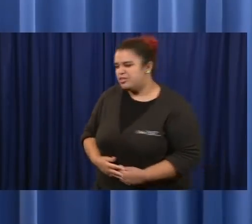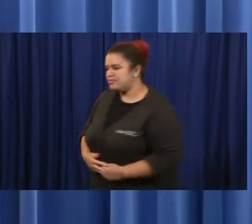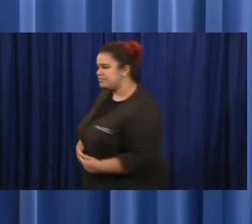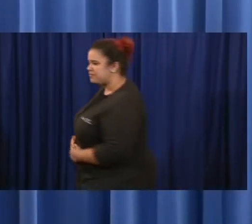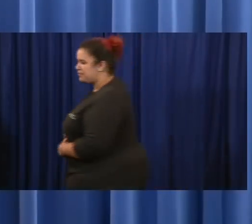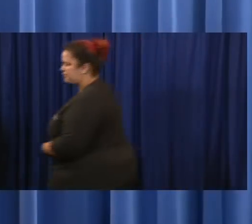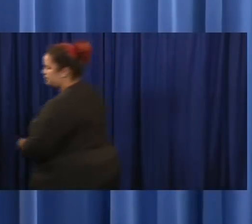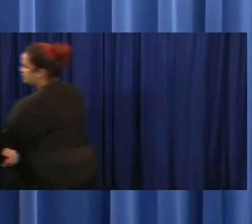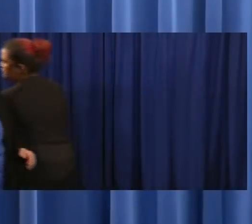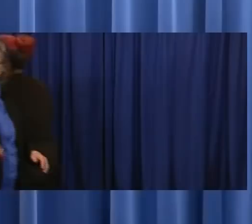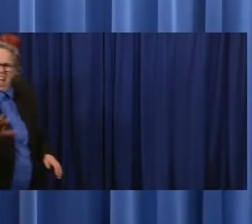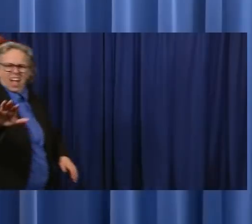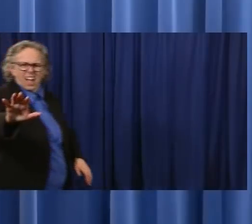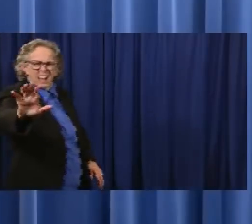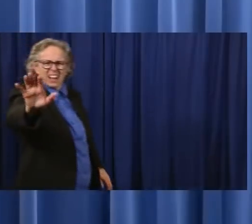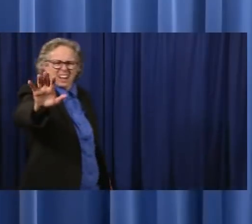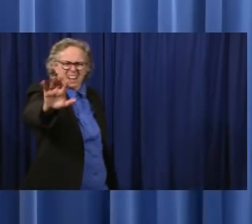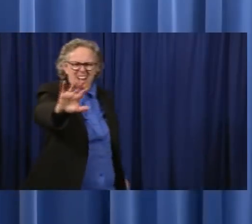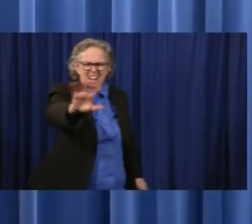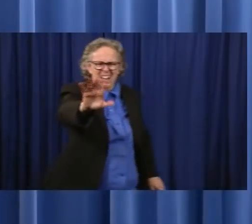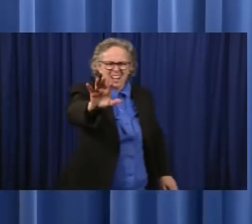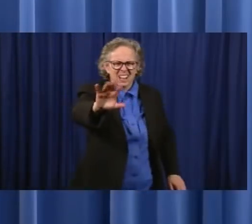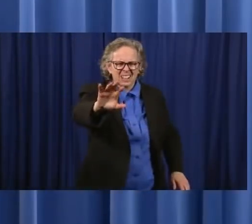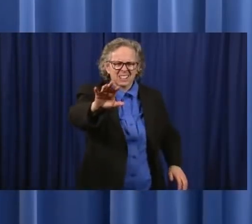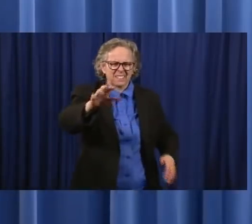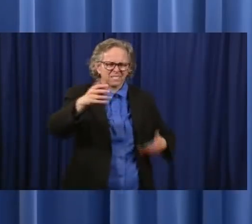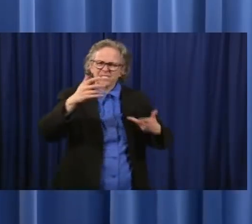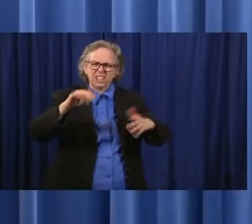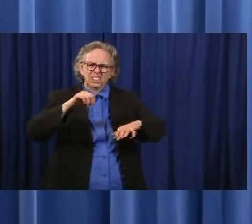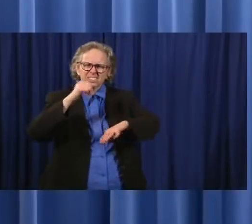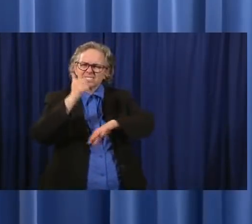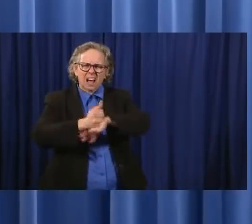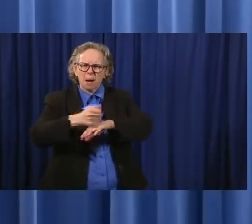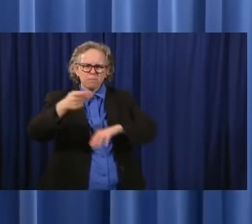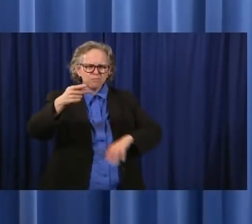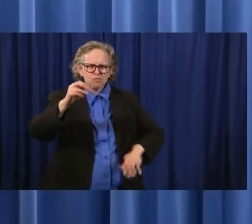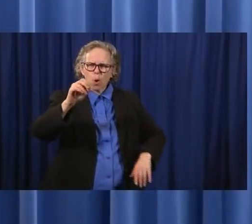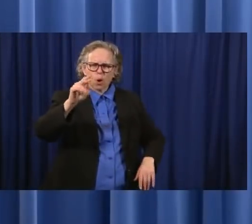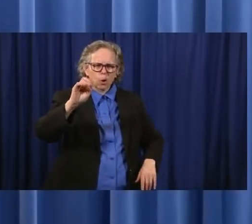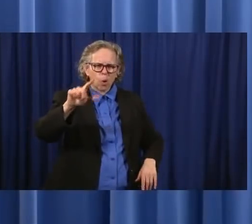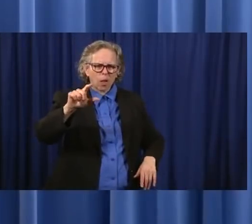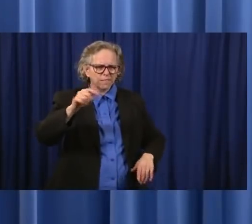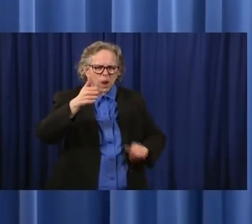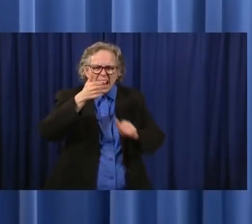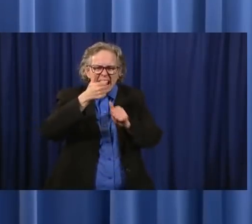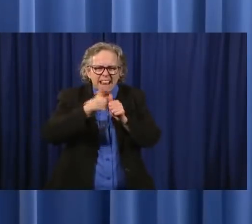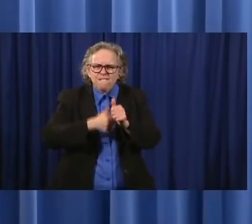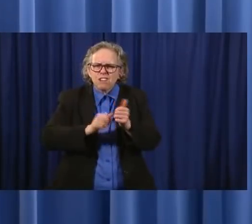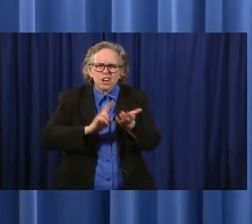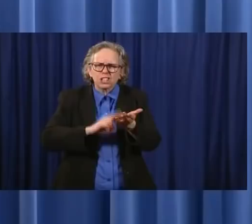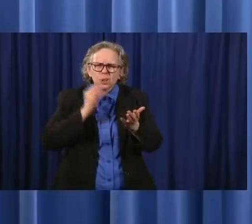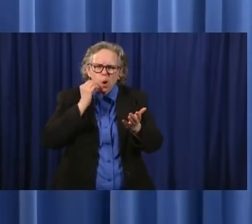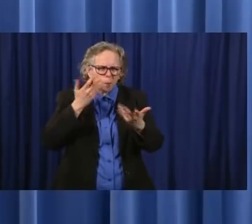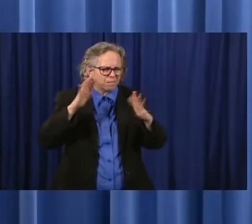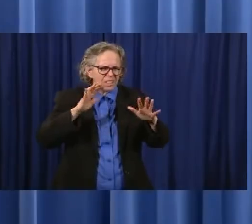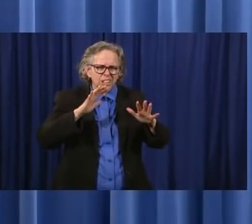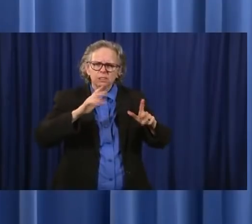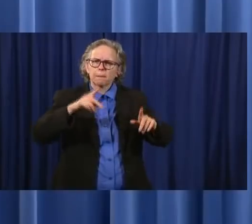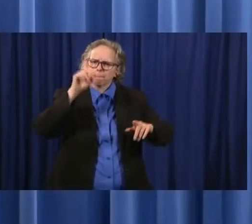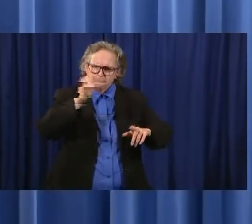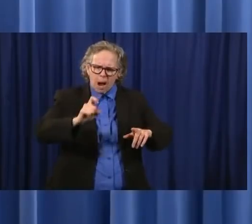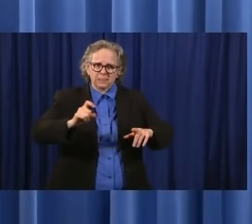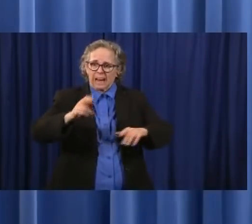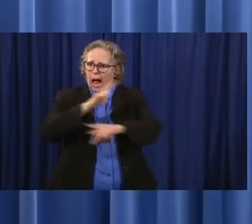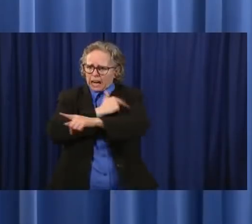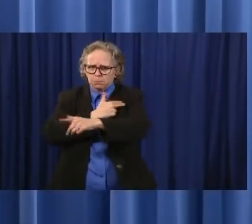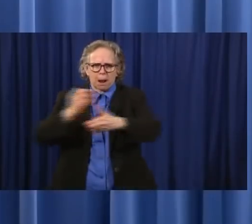You know, there is a protocol in place. Every nursing home is supposed to be lined up with a hospital. That's a